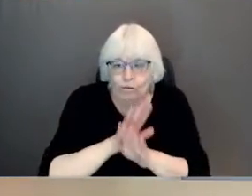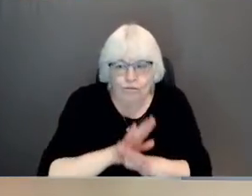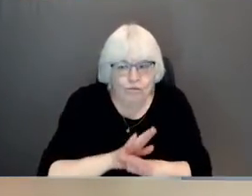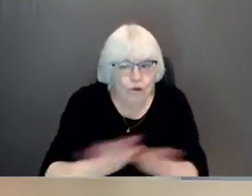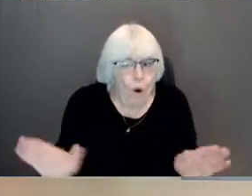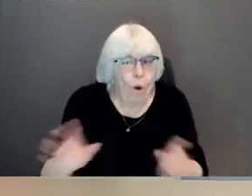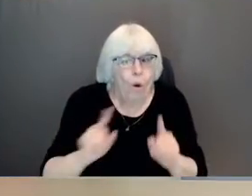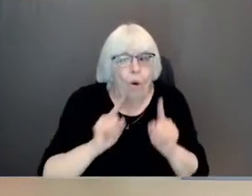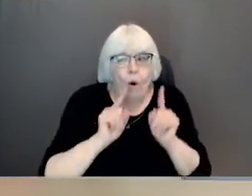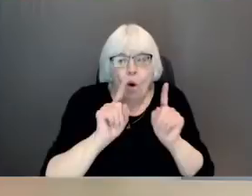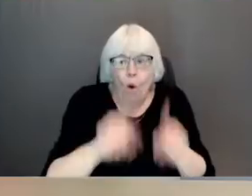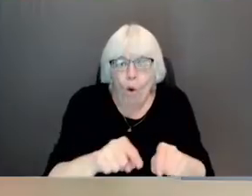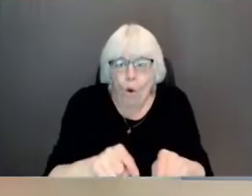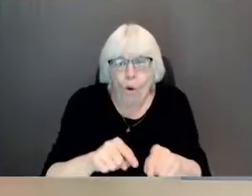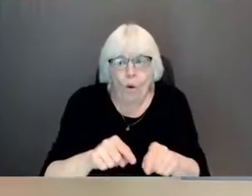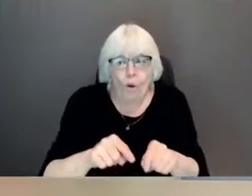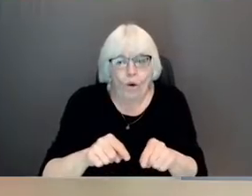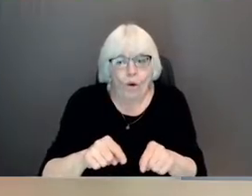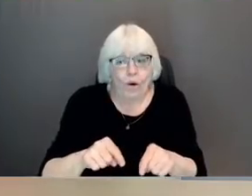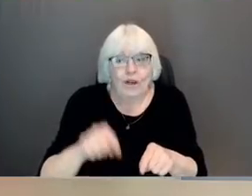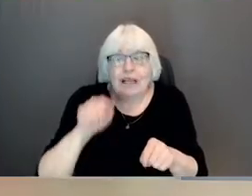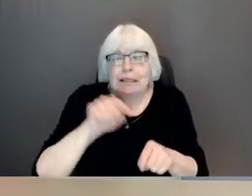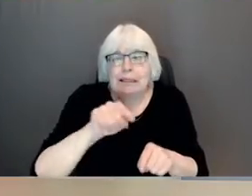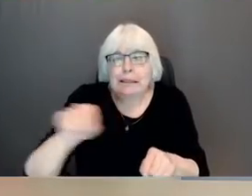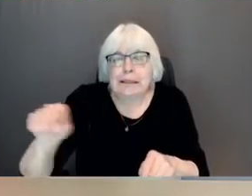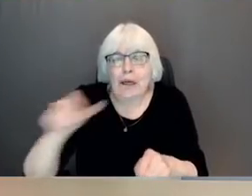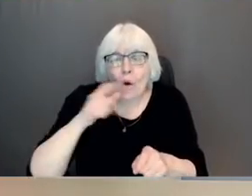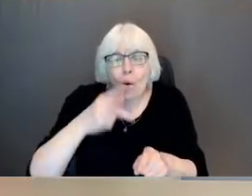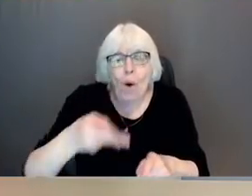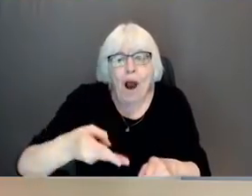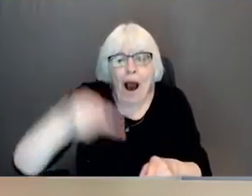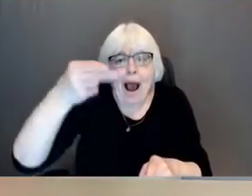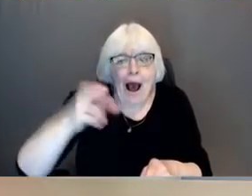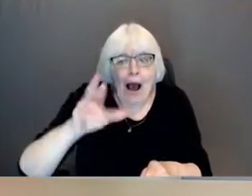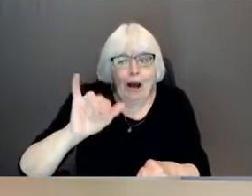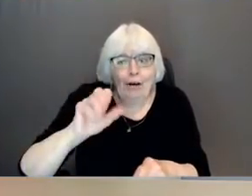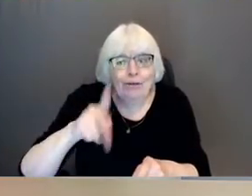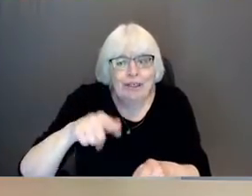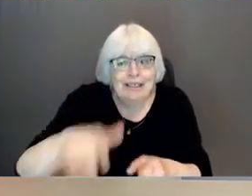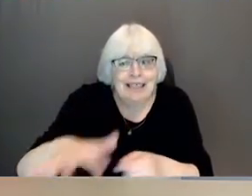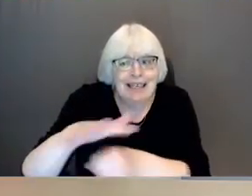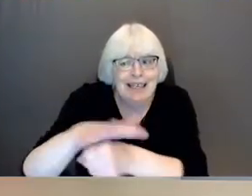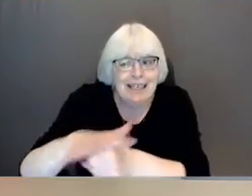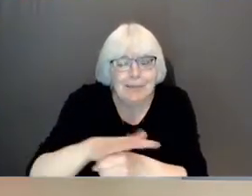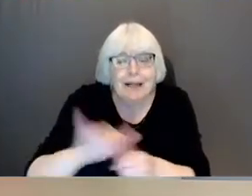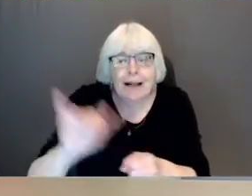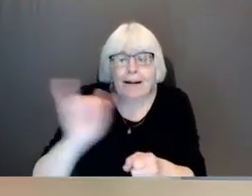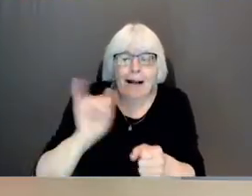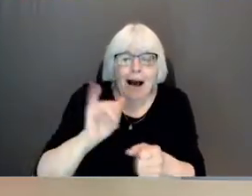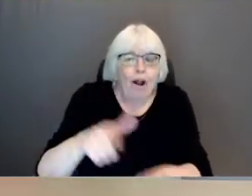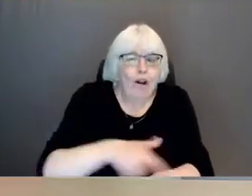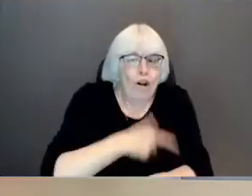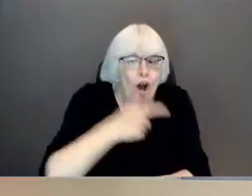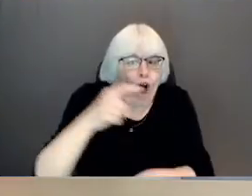for instance, those in long-term care, community care, or child care centers for 10 days from the beginning of isolation.